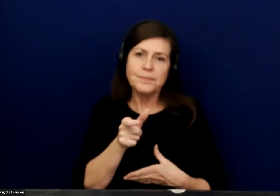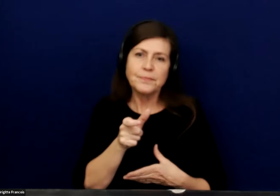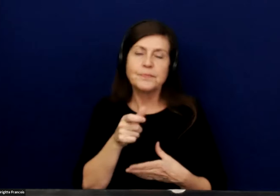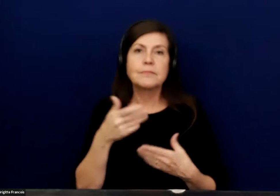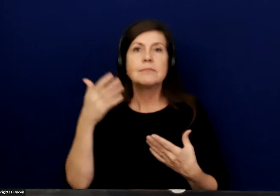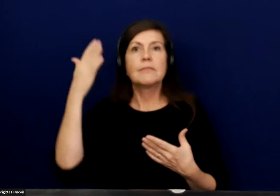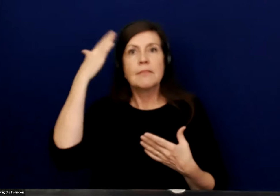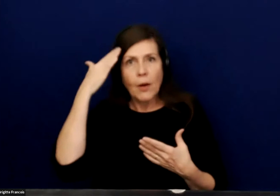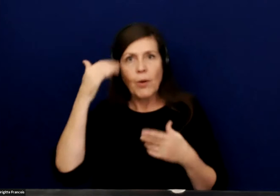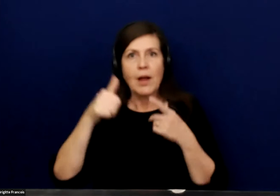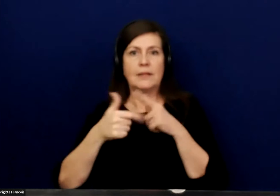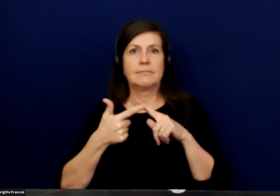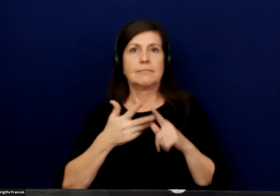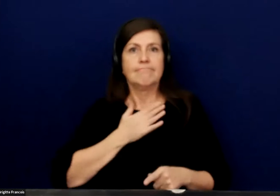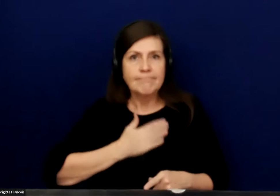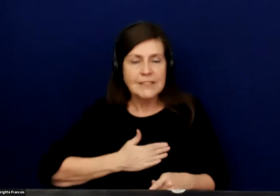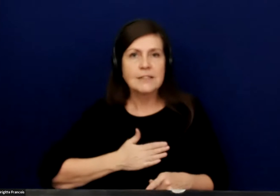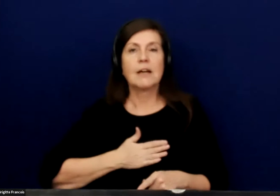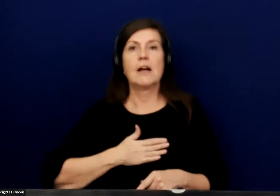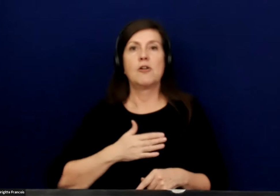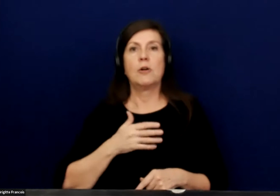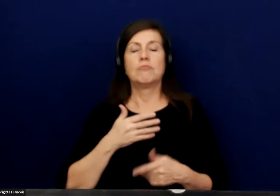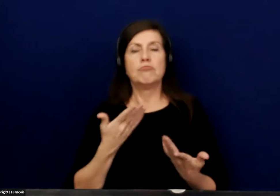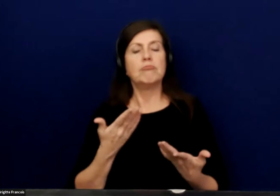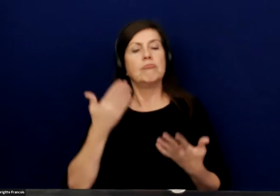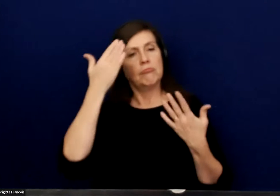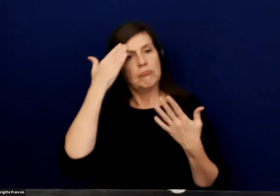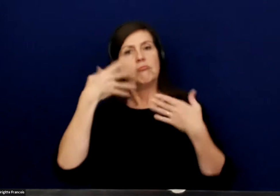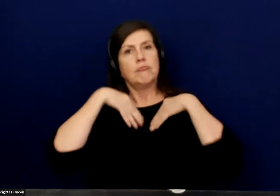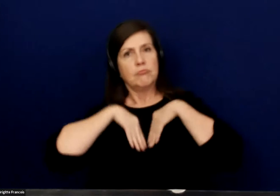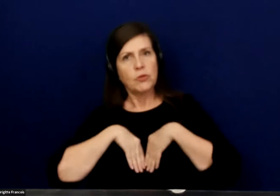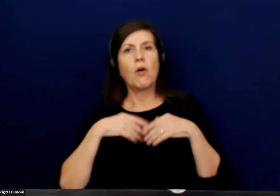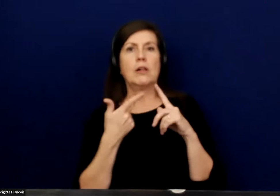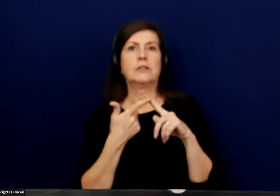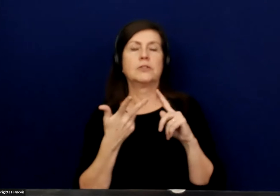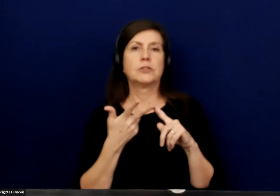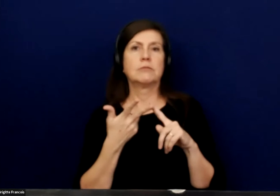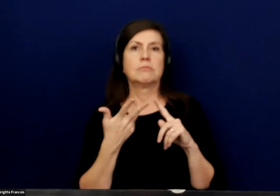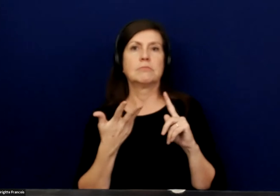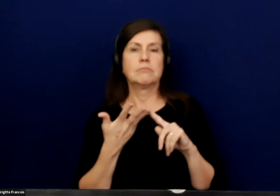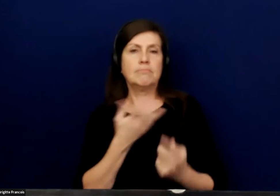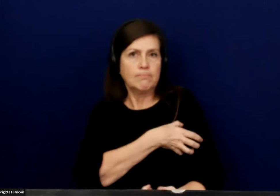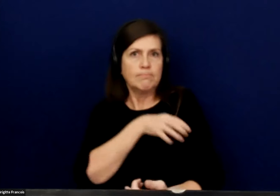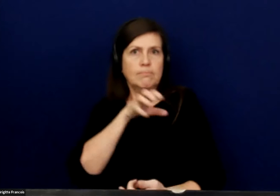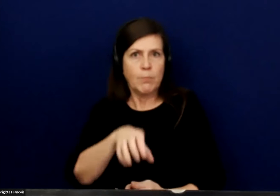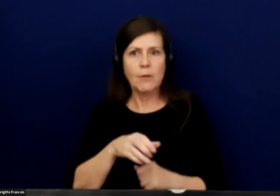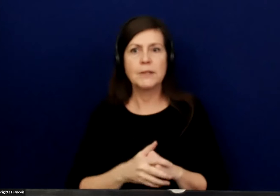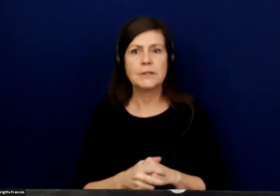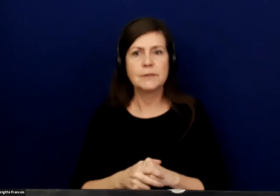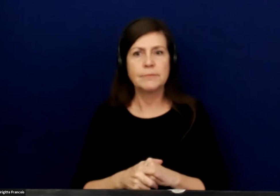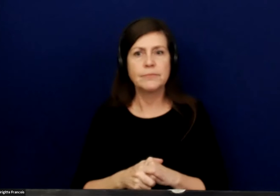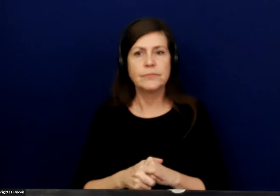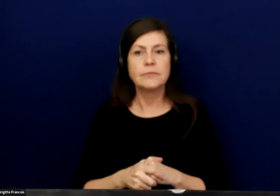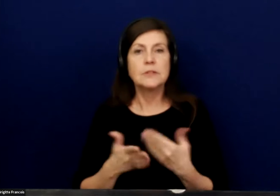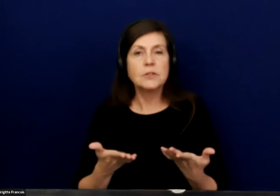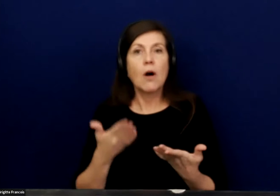awareness, desire, knowledge, ability, reinforcement, meaning that we need awareness about the